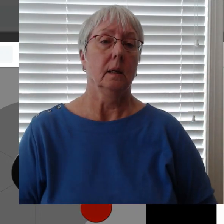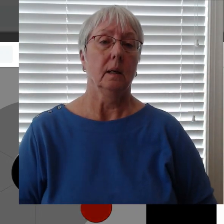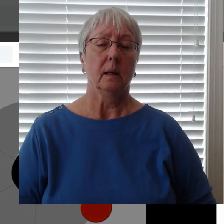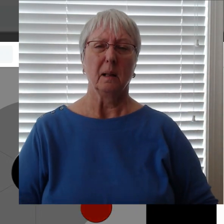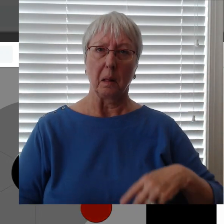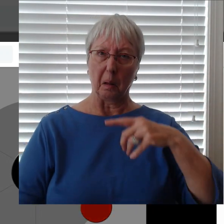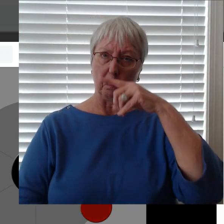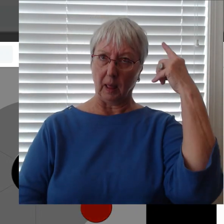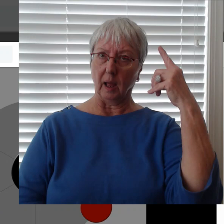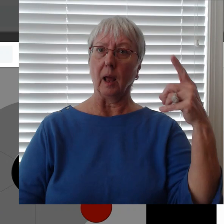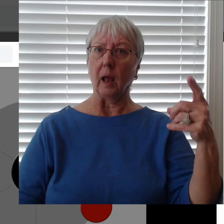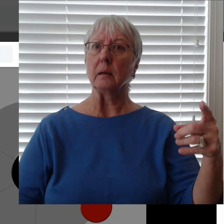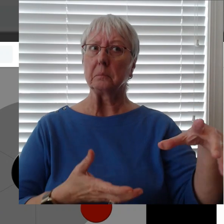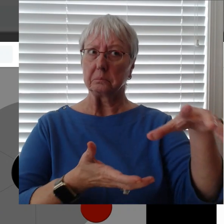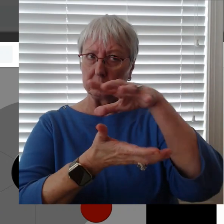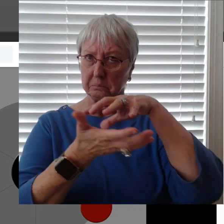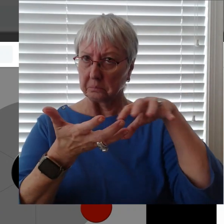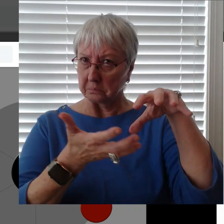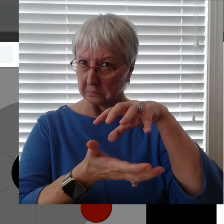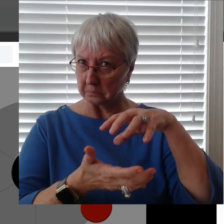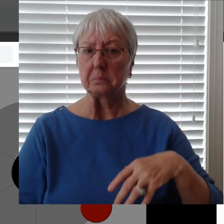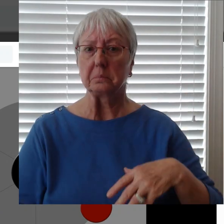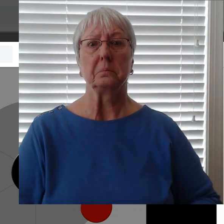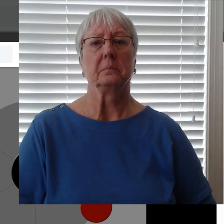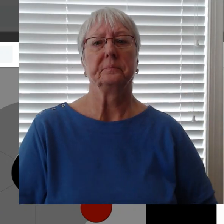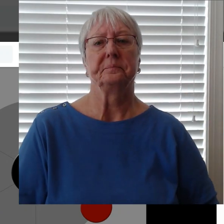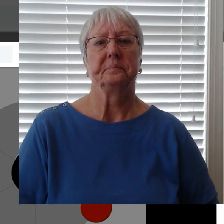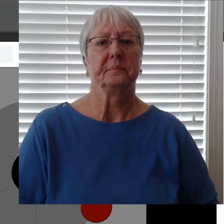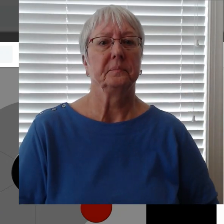mixing black into a color,